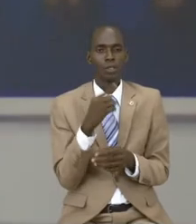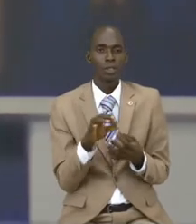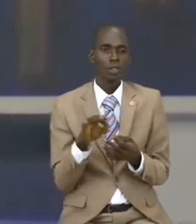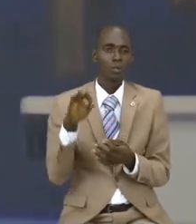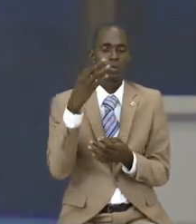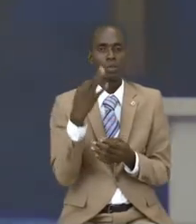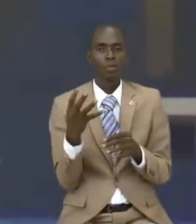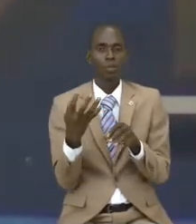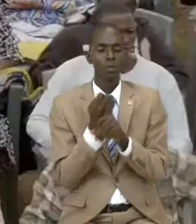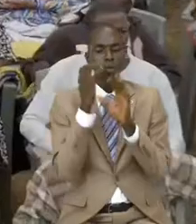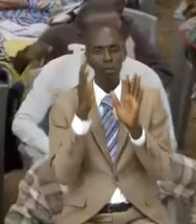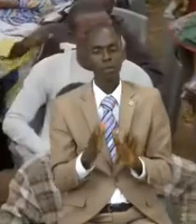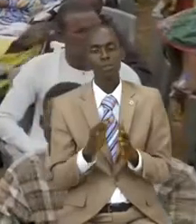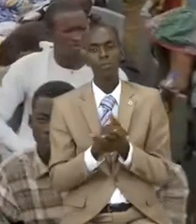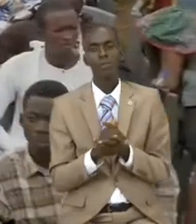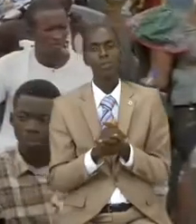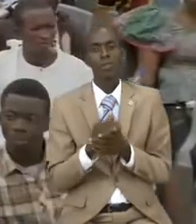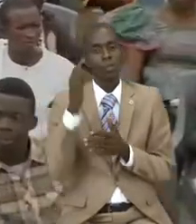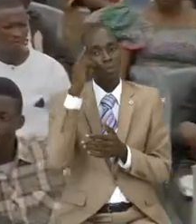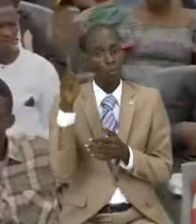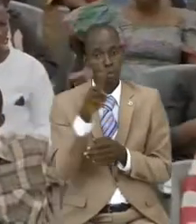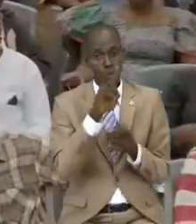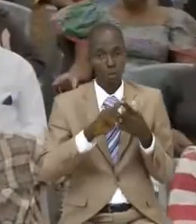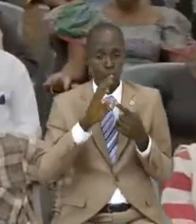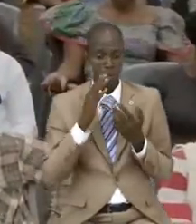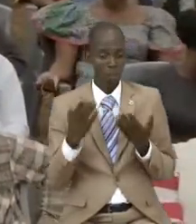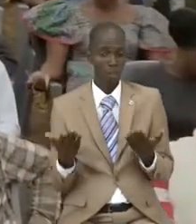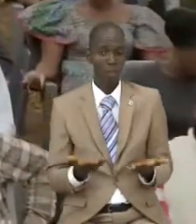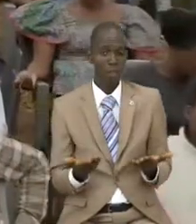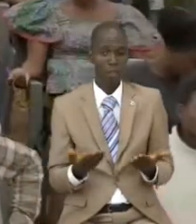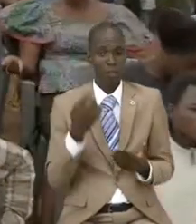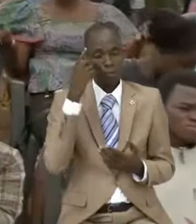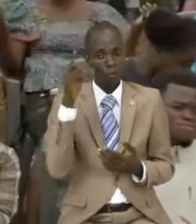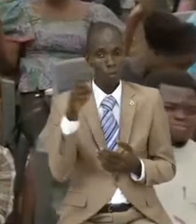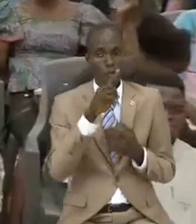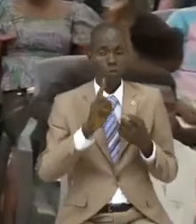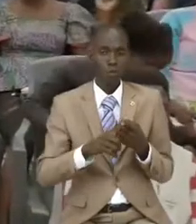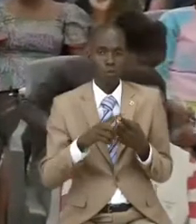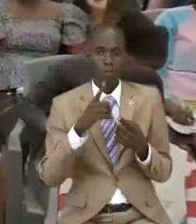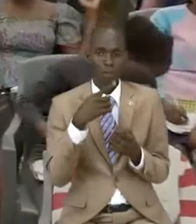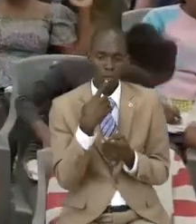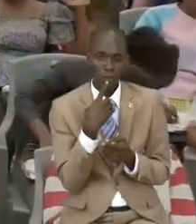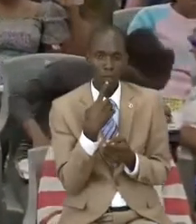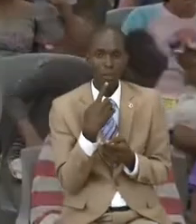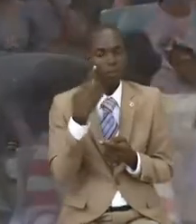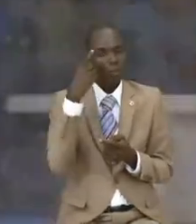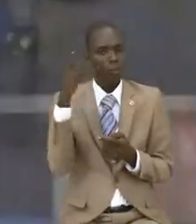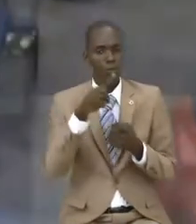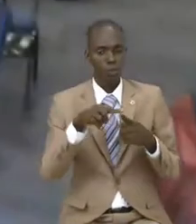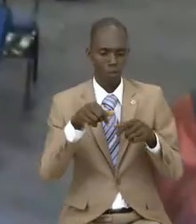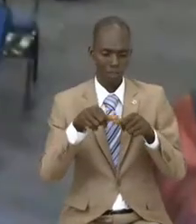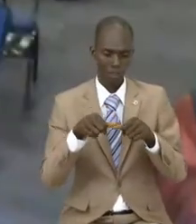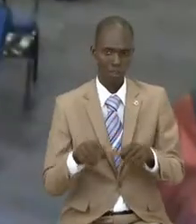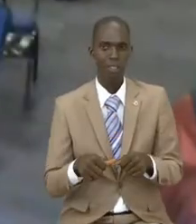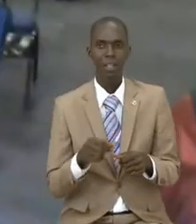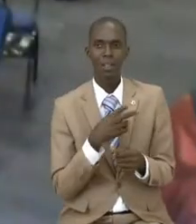a conqueror. For you to be here, for you to stay, for you to stand there